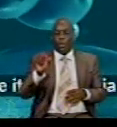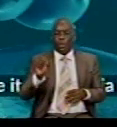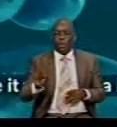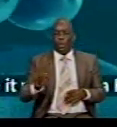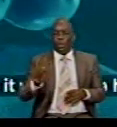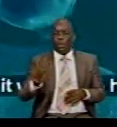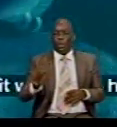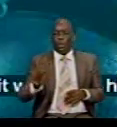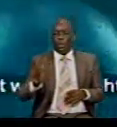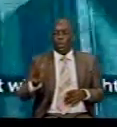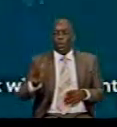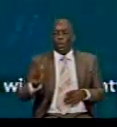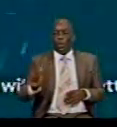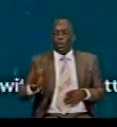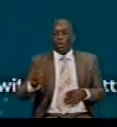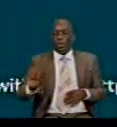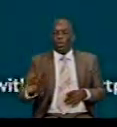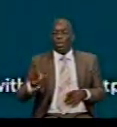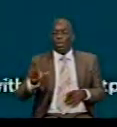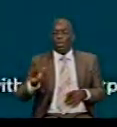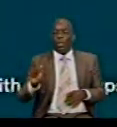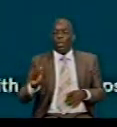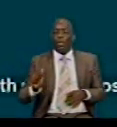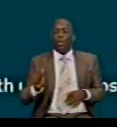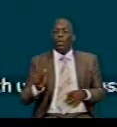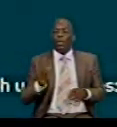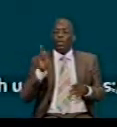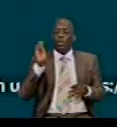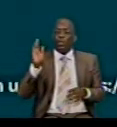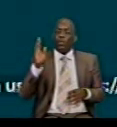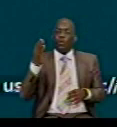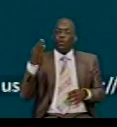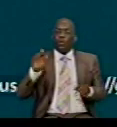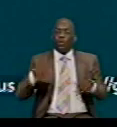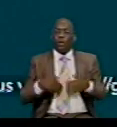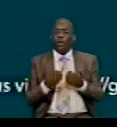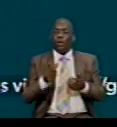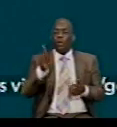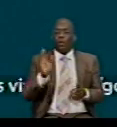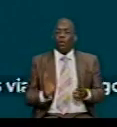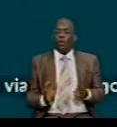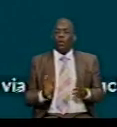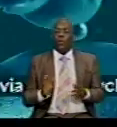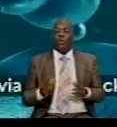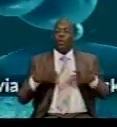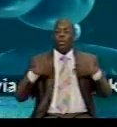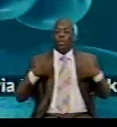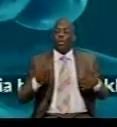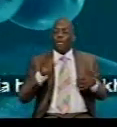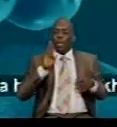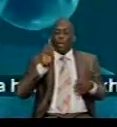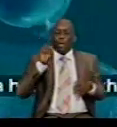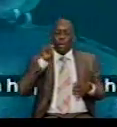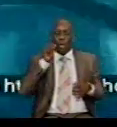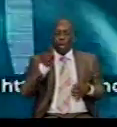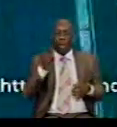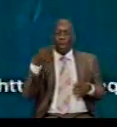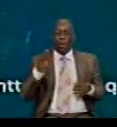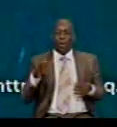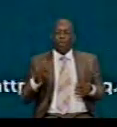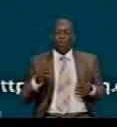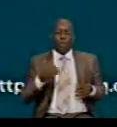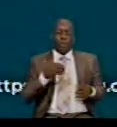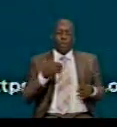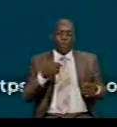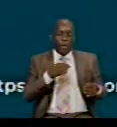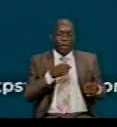how God healed her of chest pain. Praise the Lord. Alléluia. Gloire à Dieu, nous avons ce témoignage